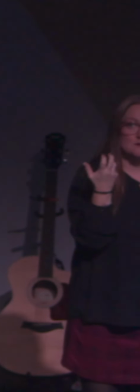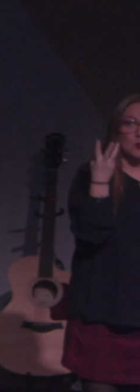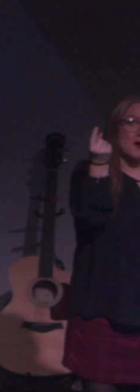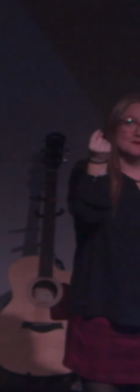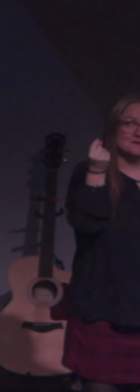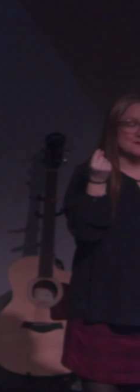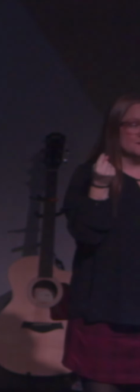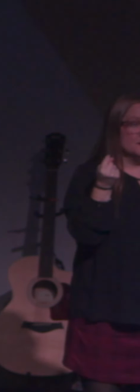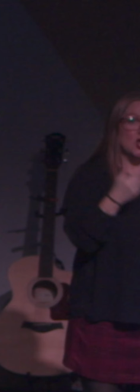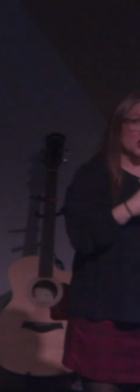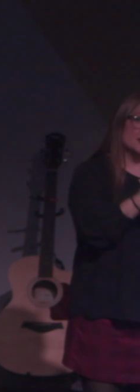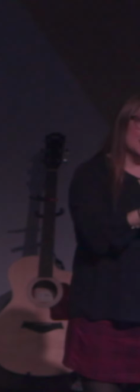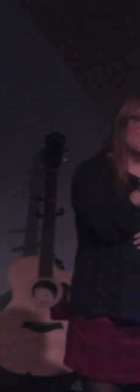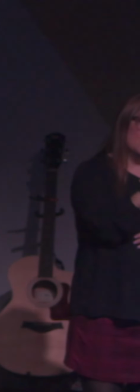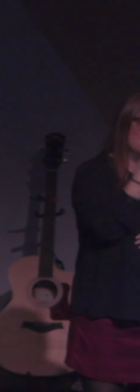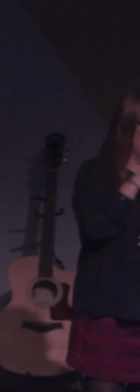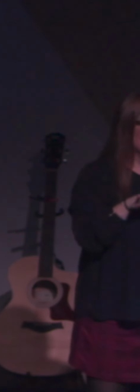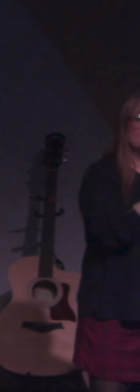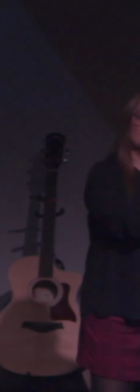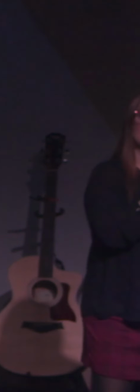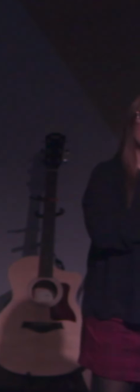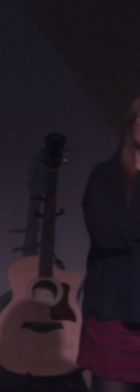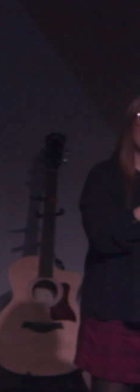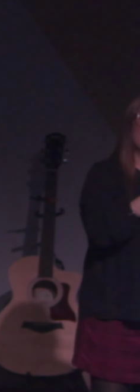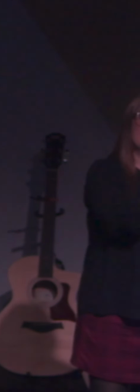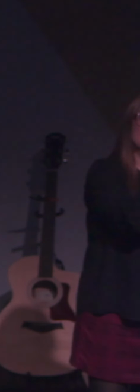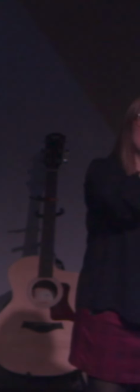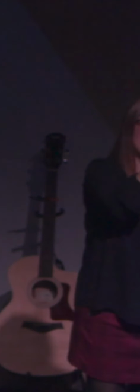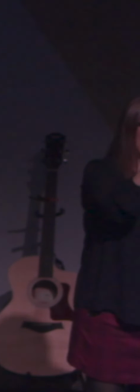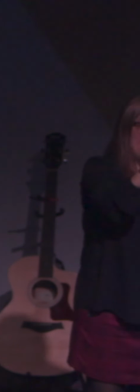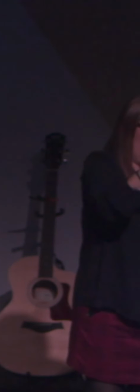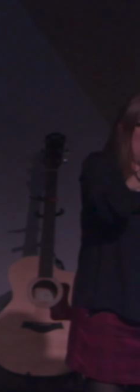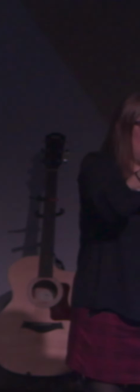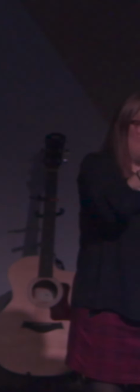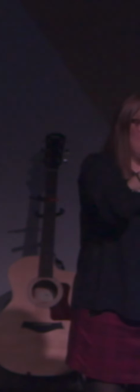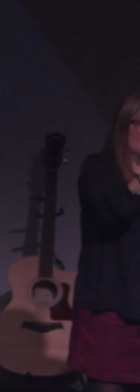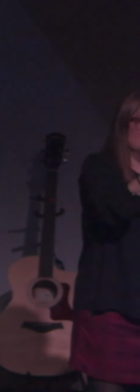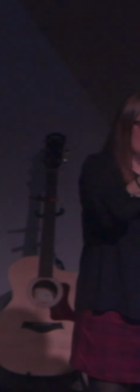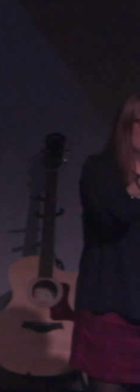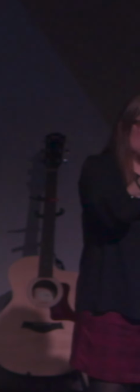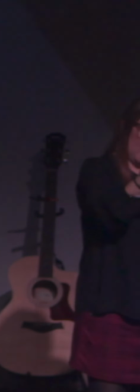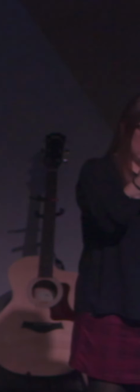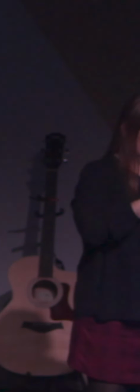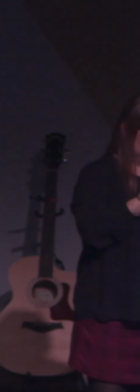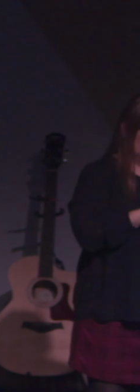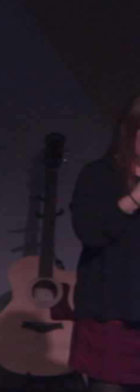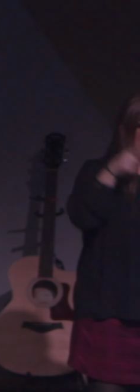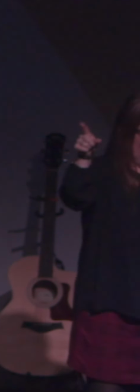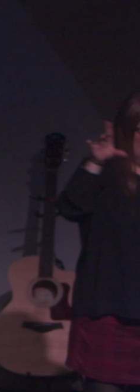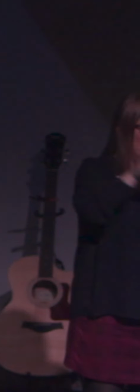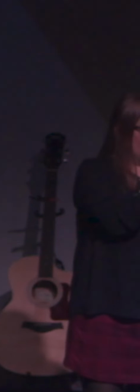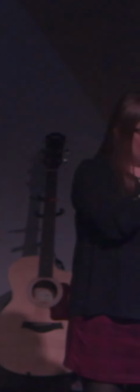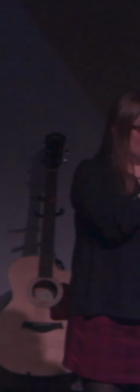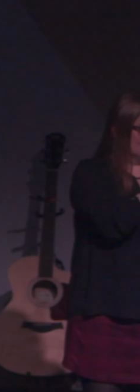You give me step 2, and I'm going there. What's step 3? I have no idea, but I trust the dot connector.